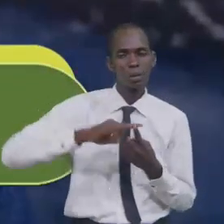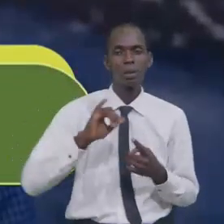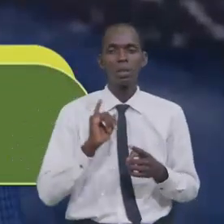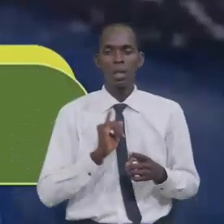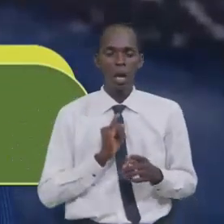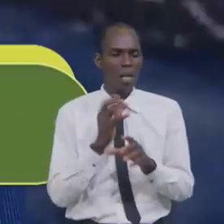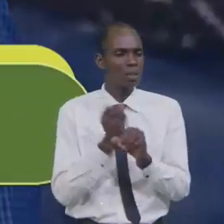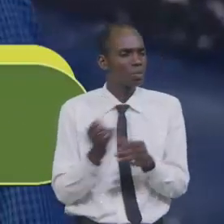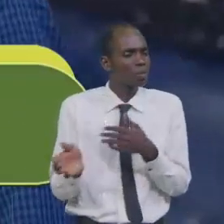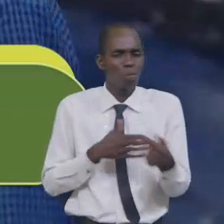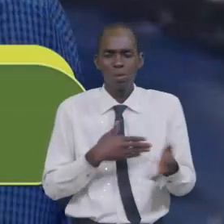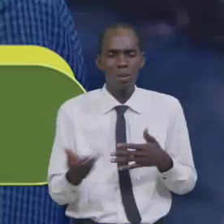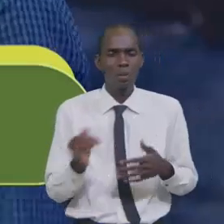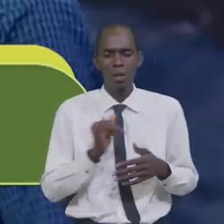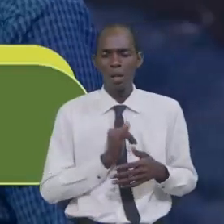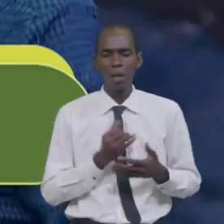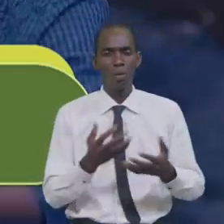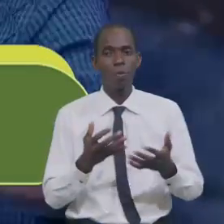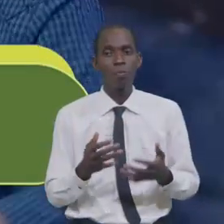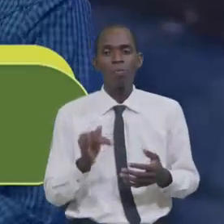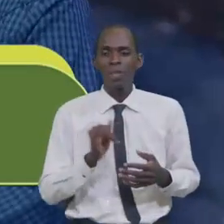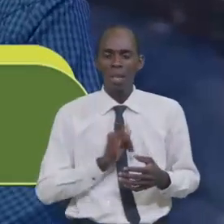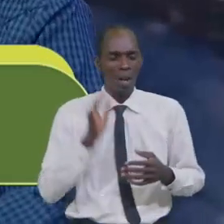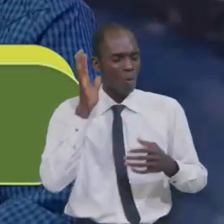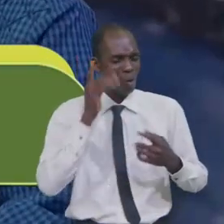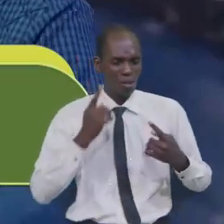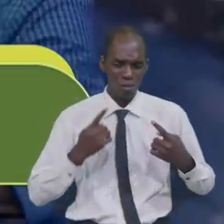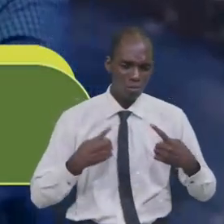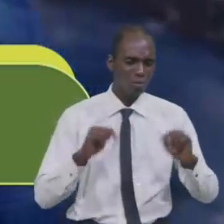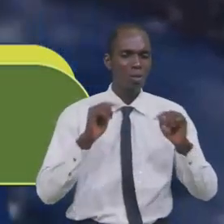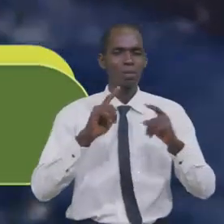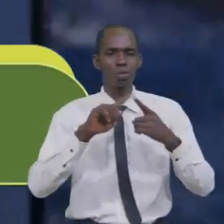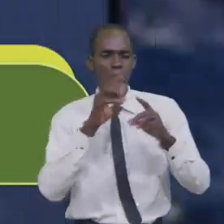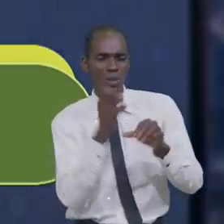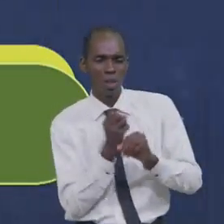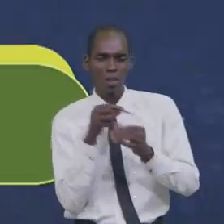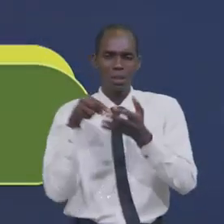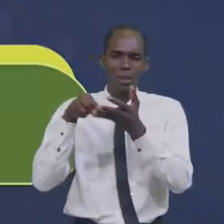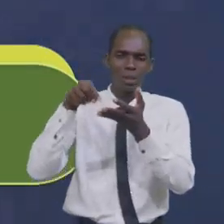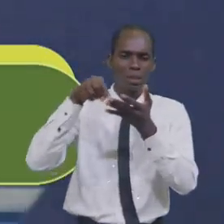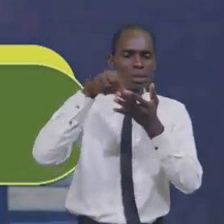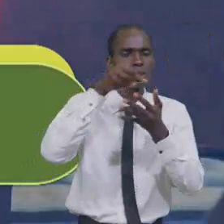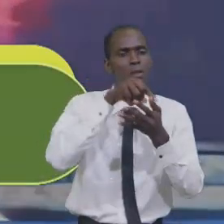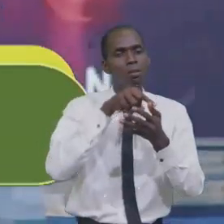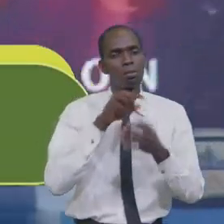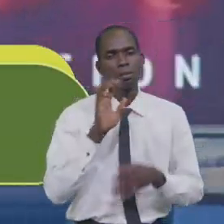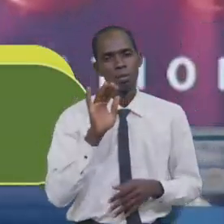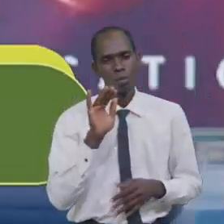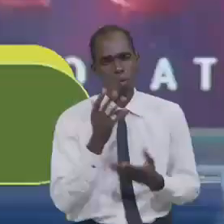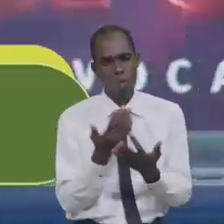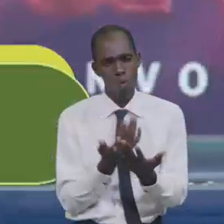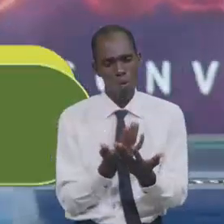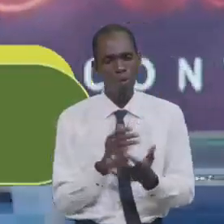and claim it. I'm going to have this, I'm going to have that. Stop for a moment. If you